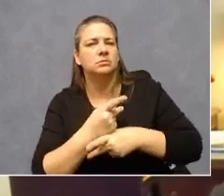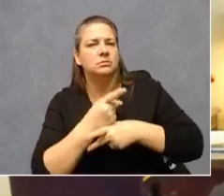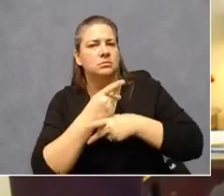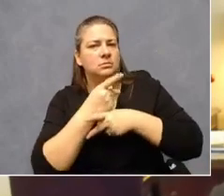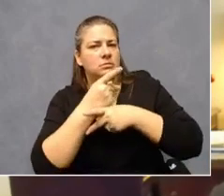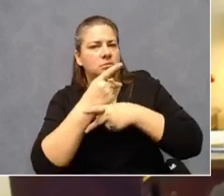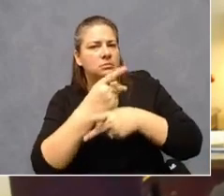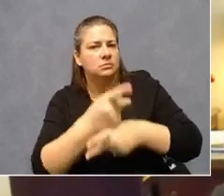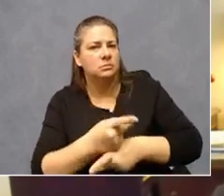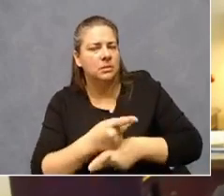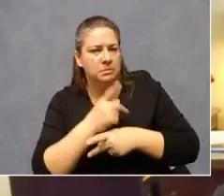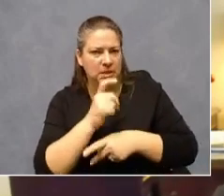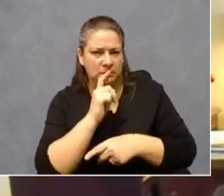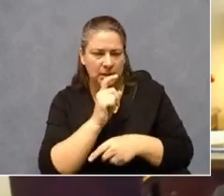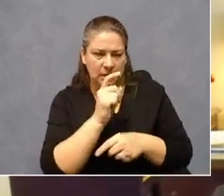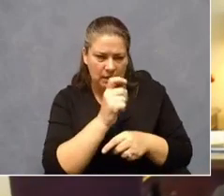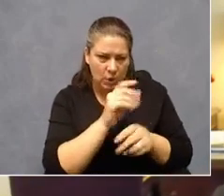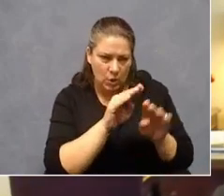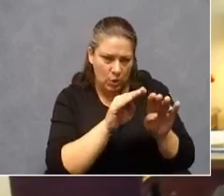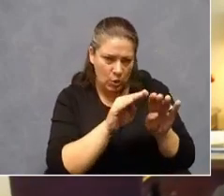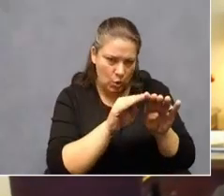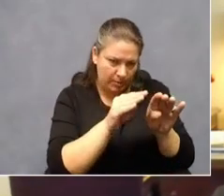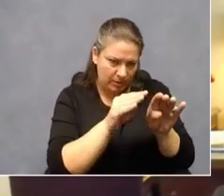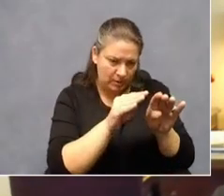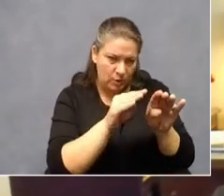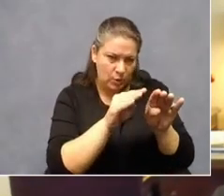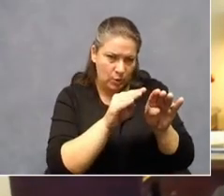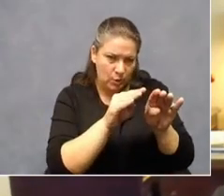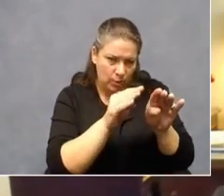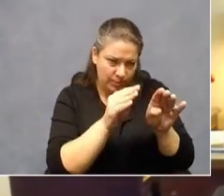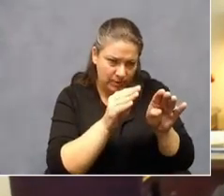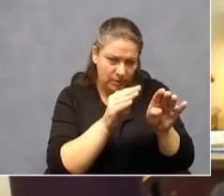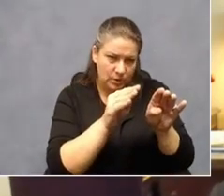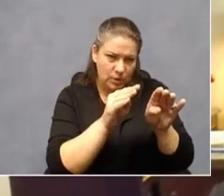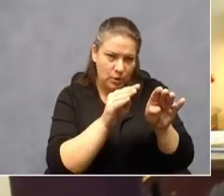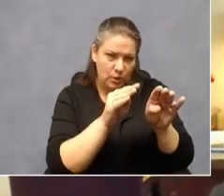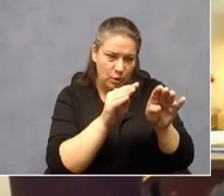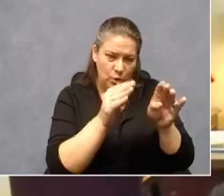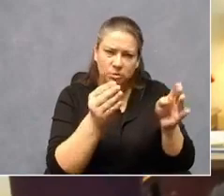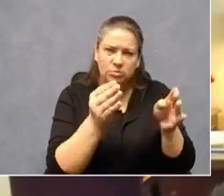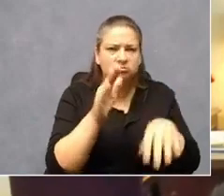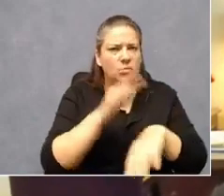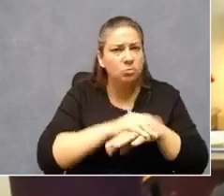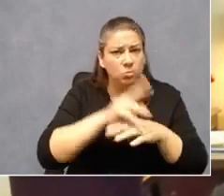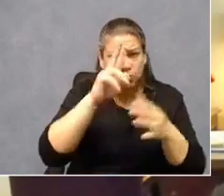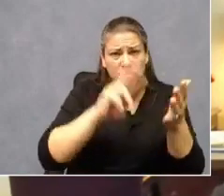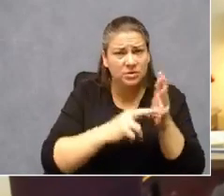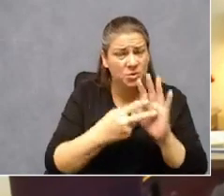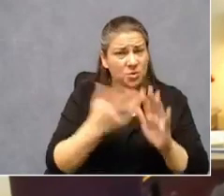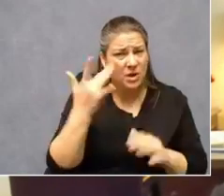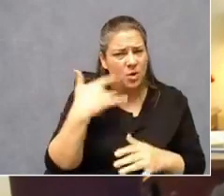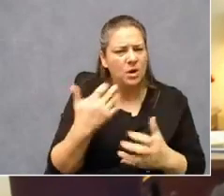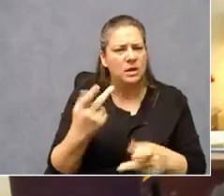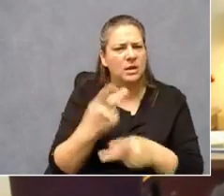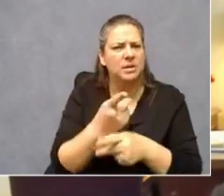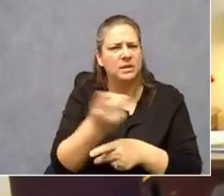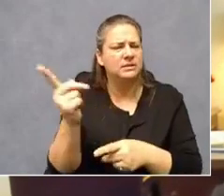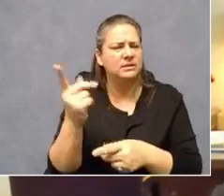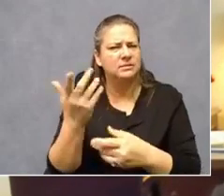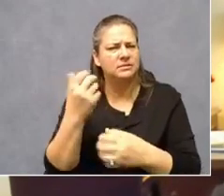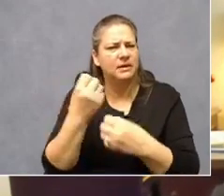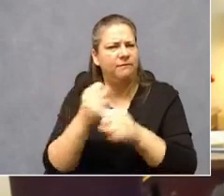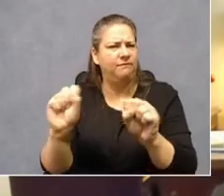incremental. And that was intentional because, again, we are trying to keep residents safe.